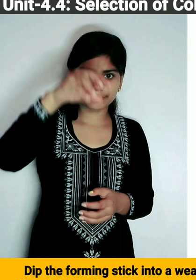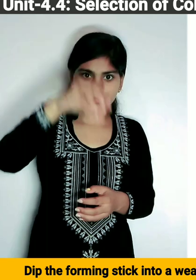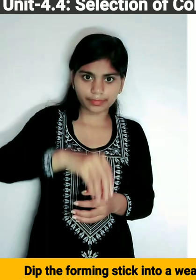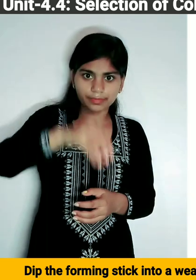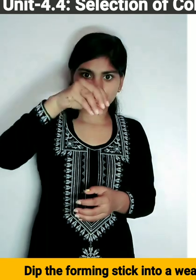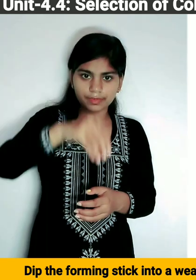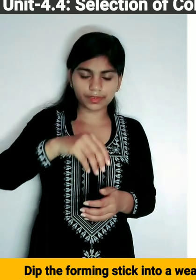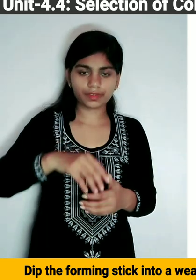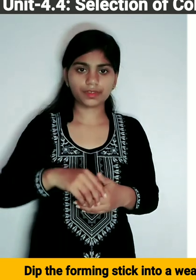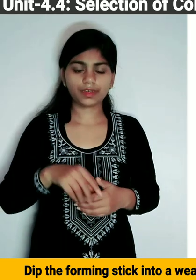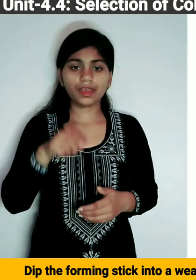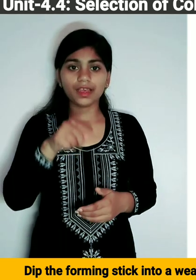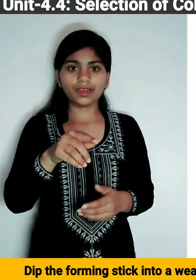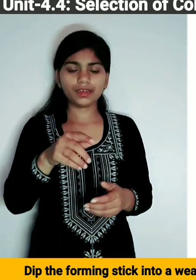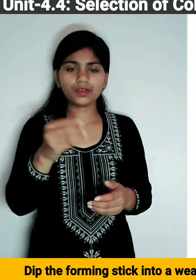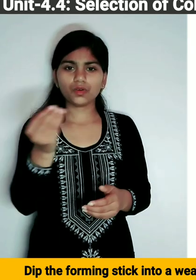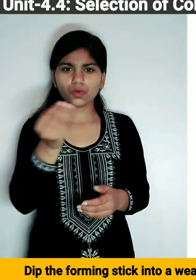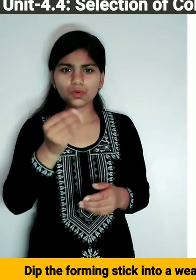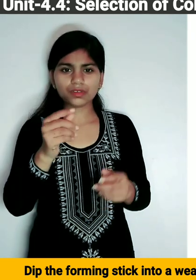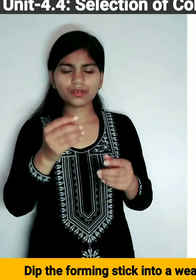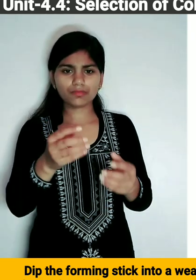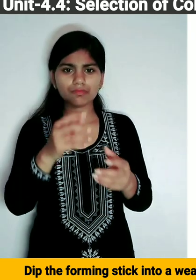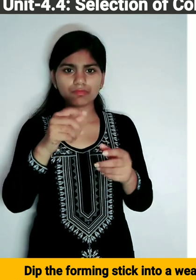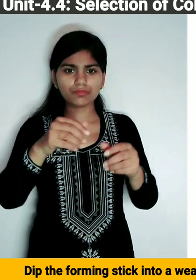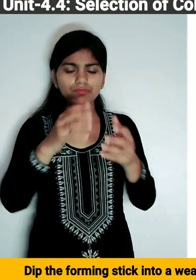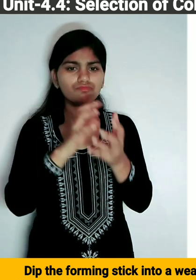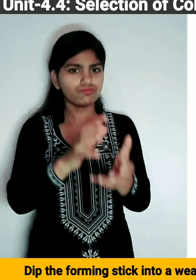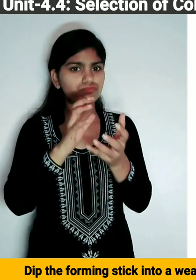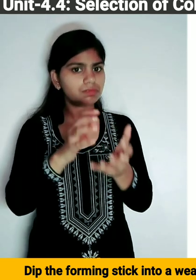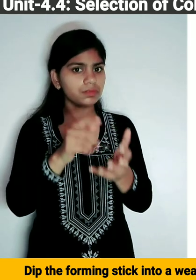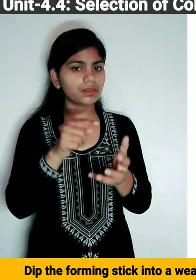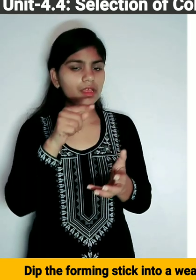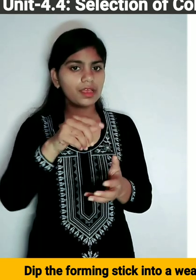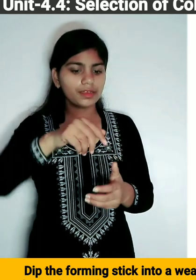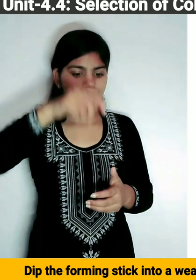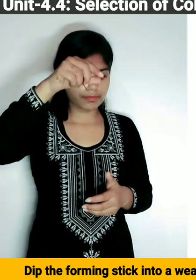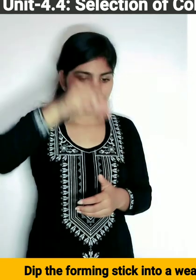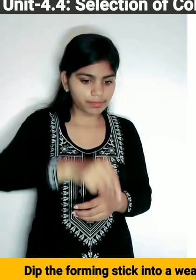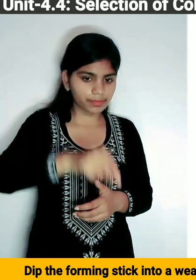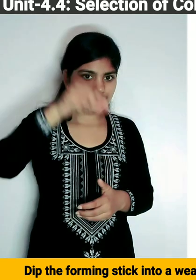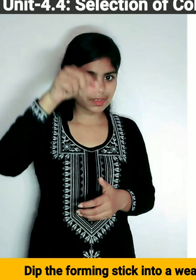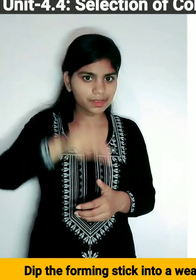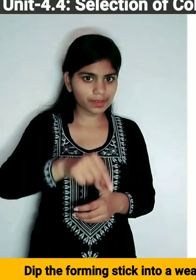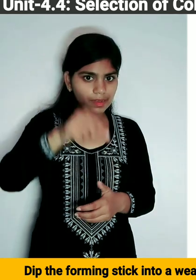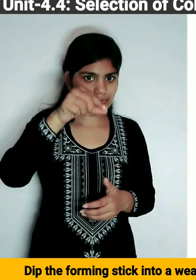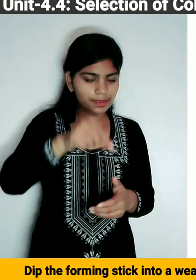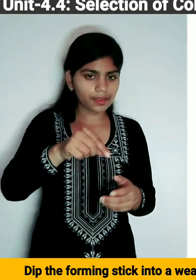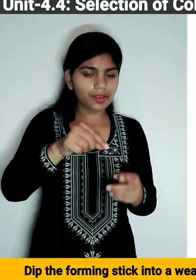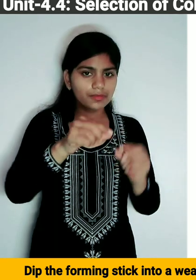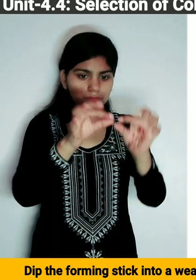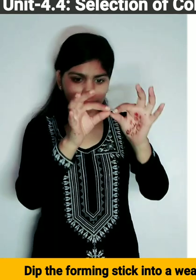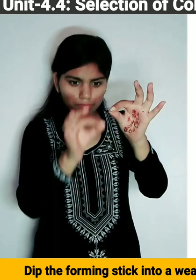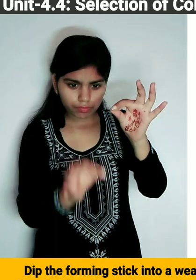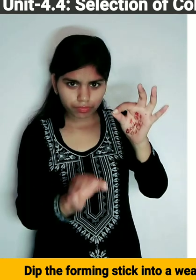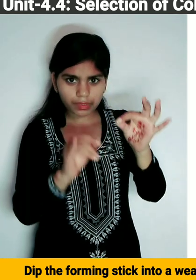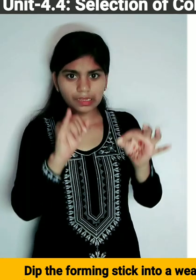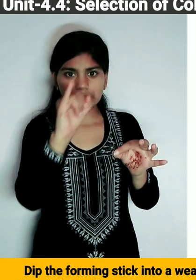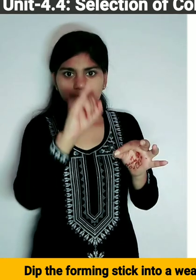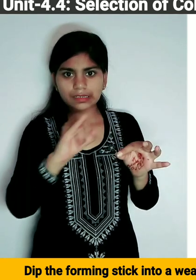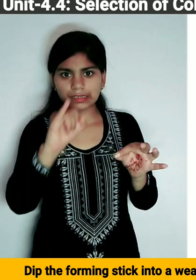excess liquid and then dip the stick into the molten wax to a depth